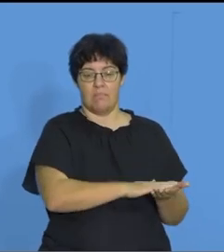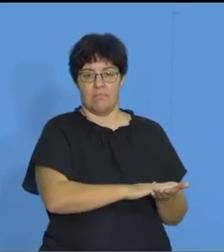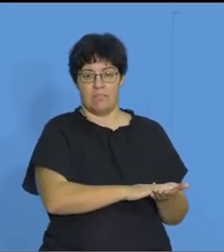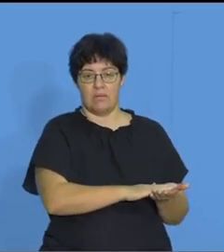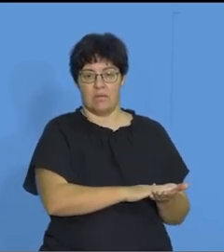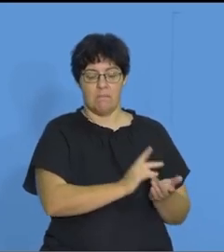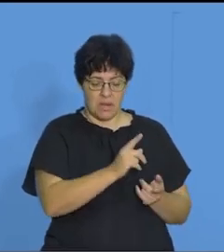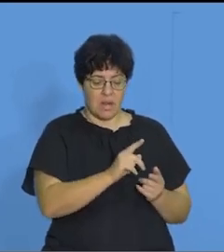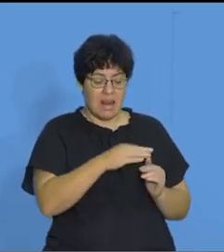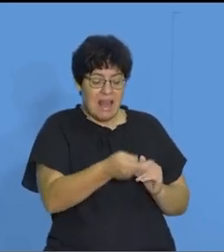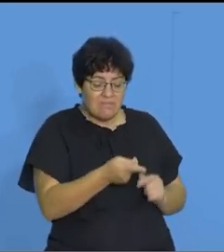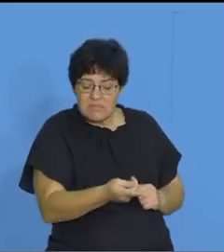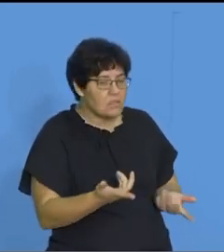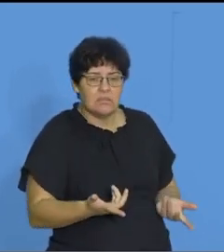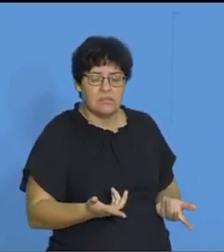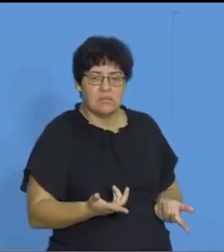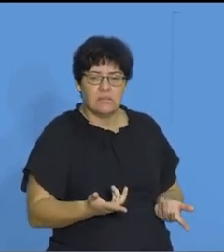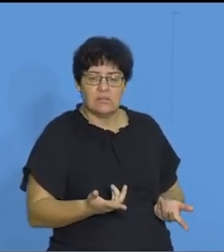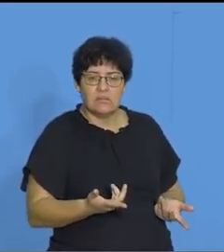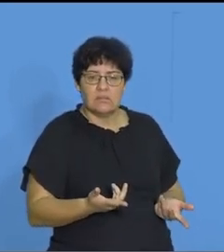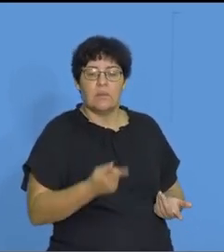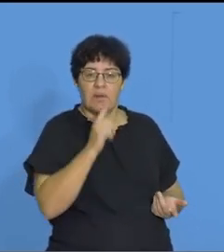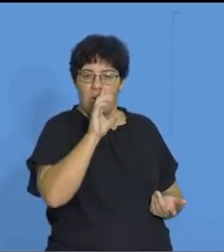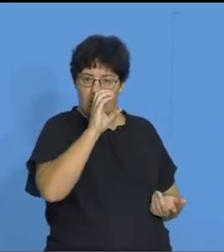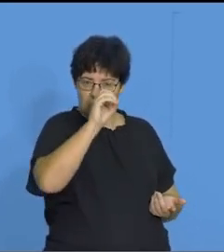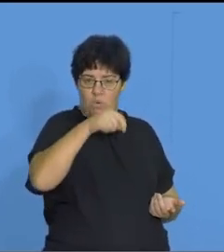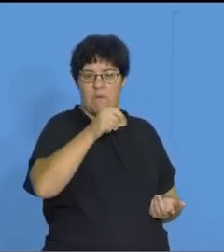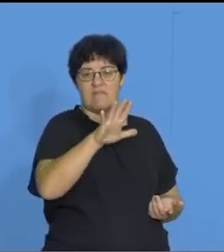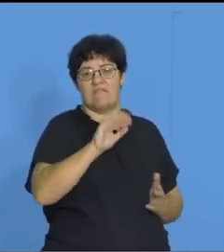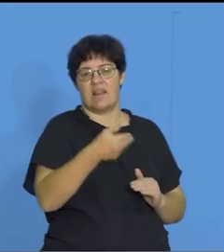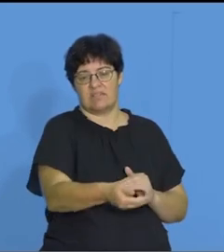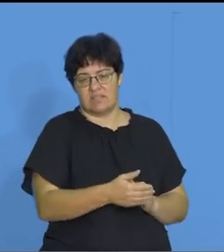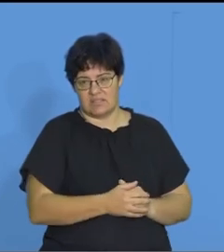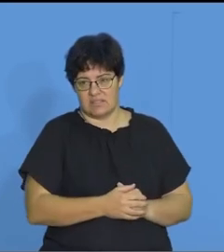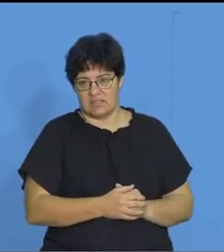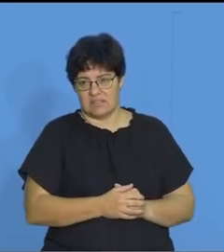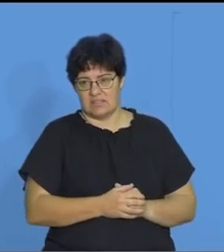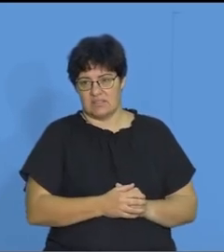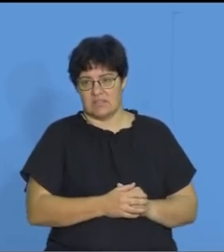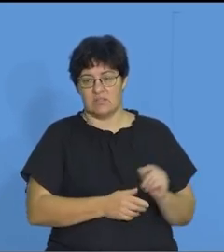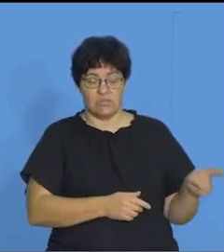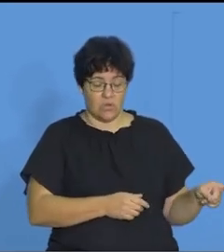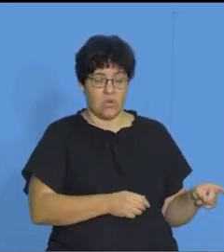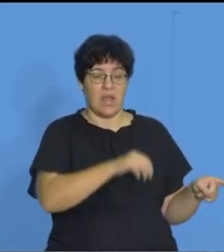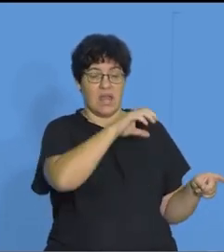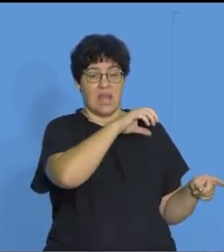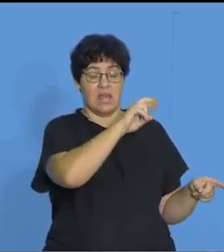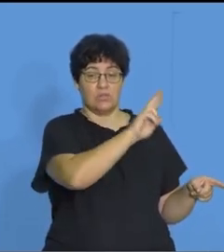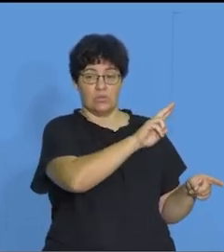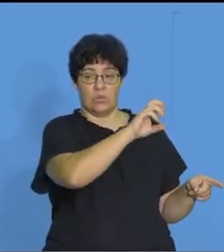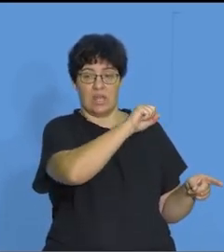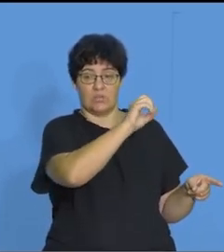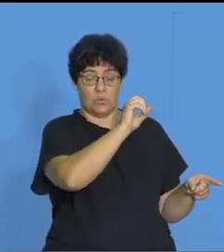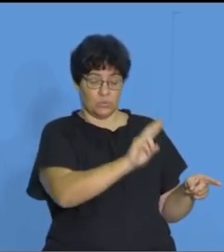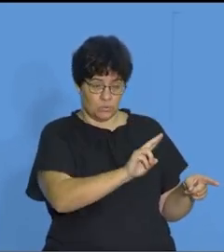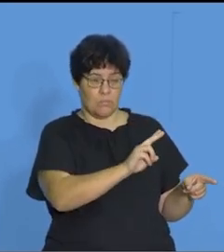means all the 3 mole of the sulfur dioxide reacts, and then it means this is our reactant, which is the limiting reagent, and then